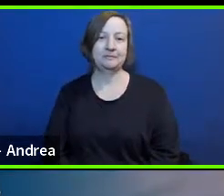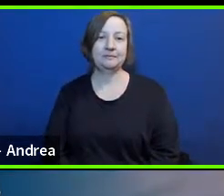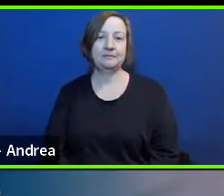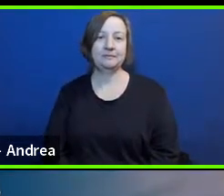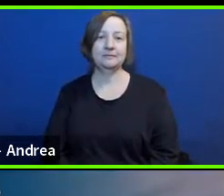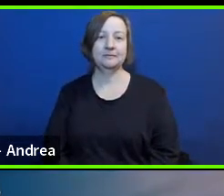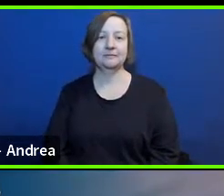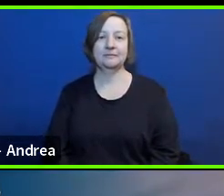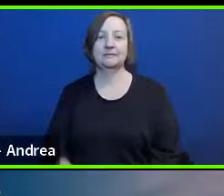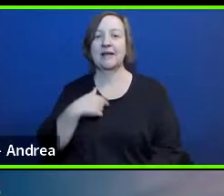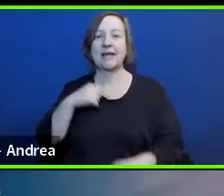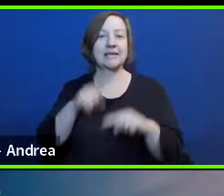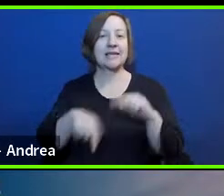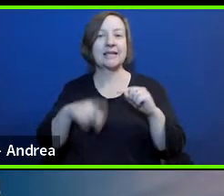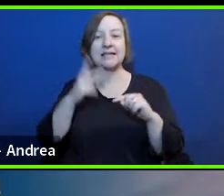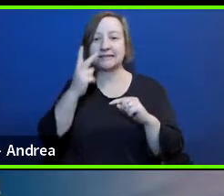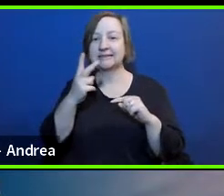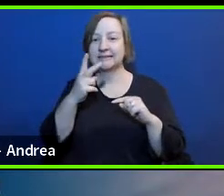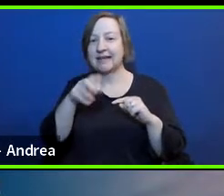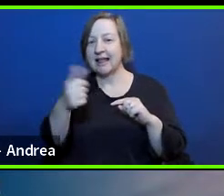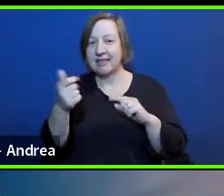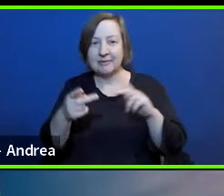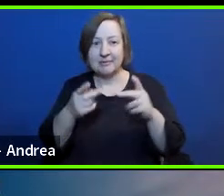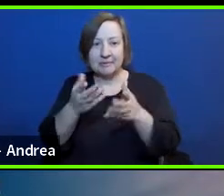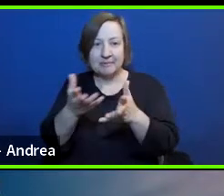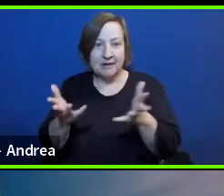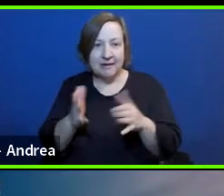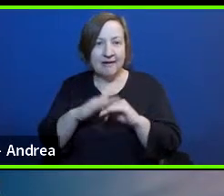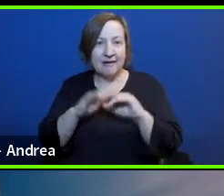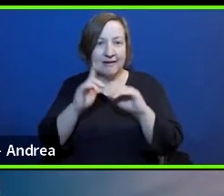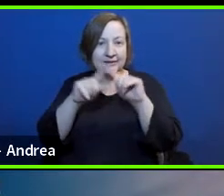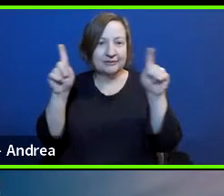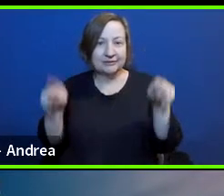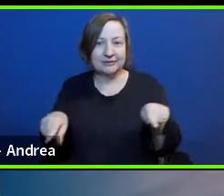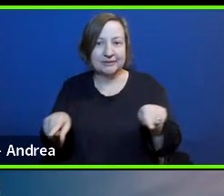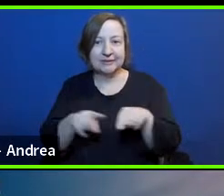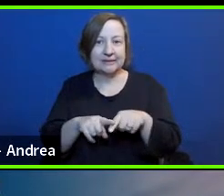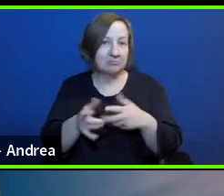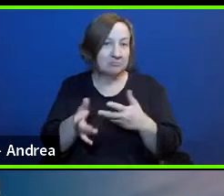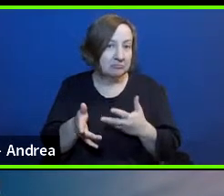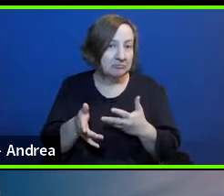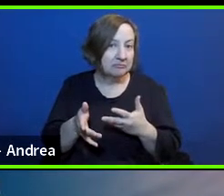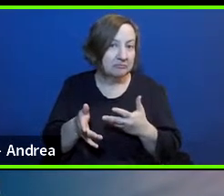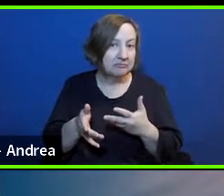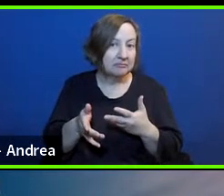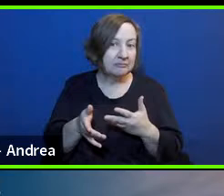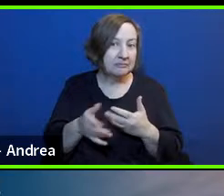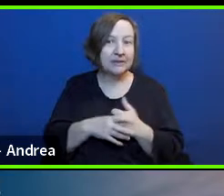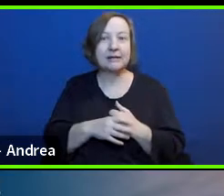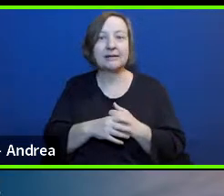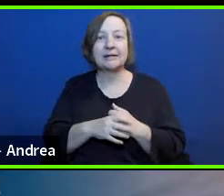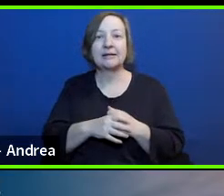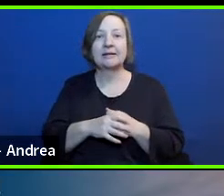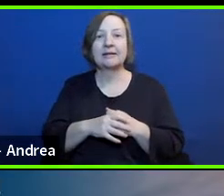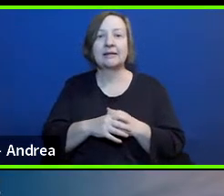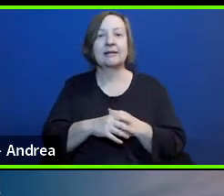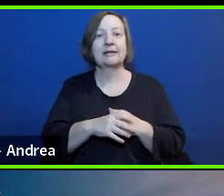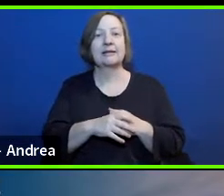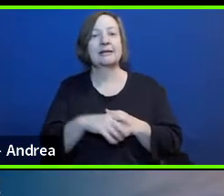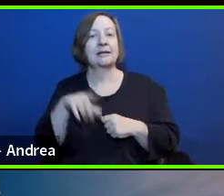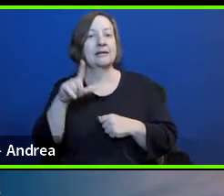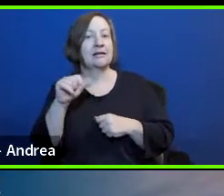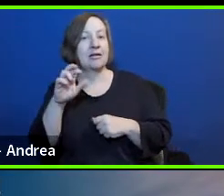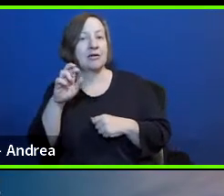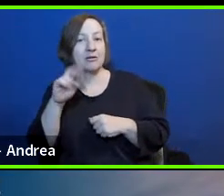So I can't see who else is on screen. So Lauren, have you